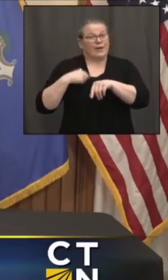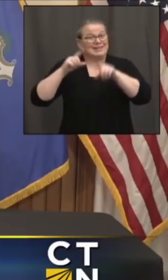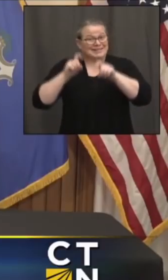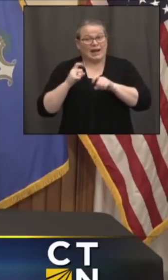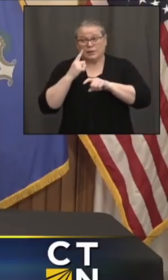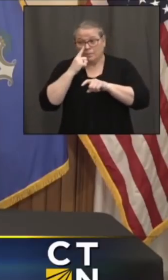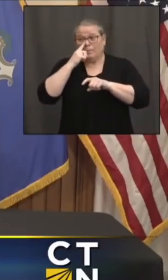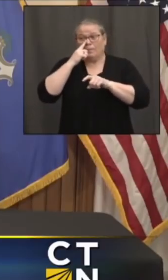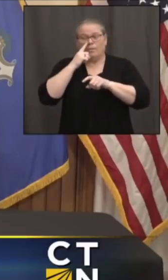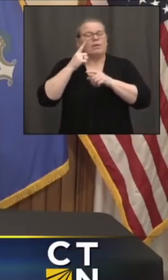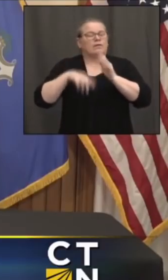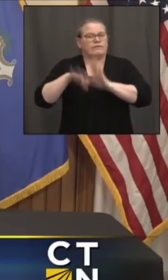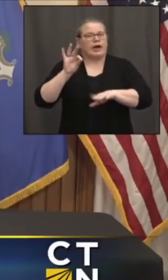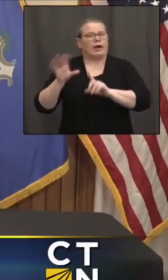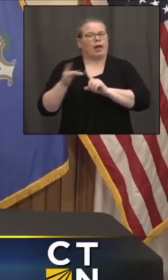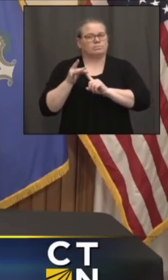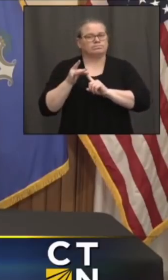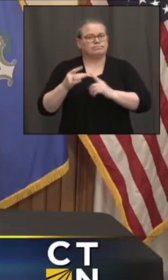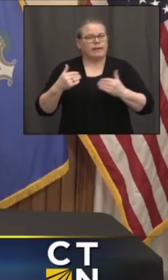person have to wait?